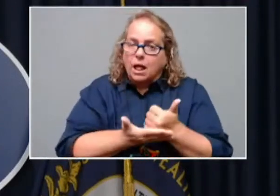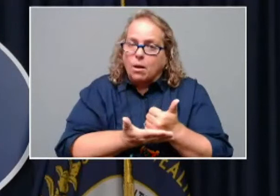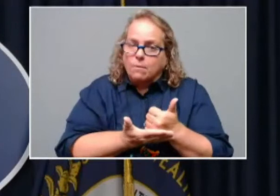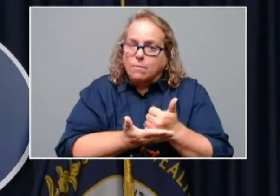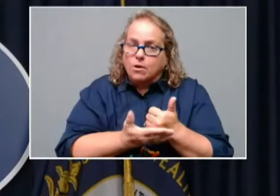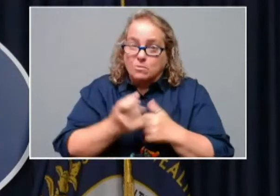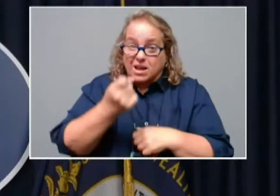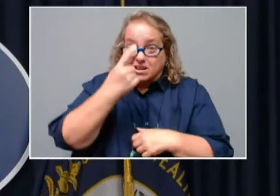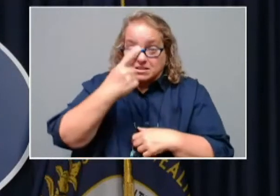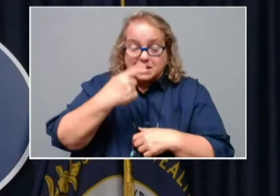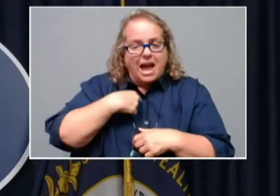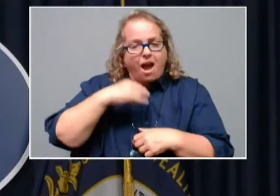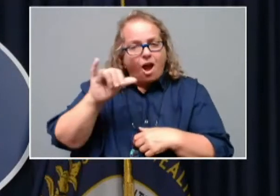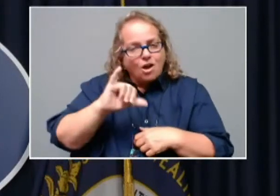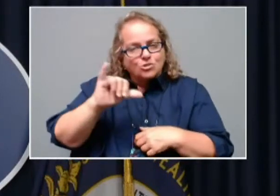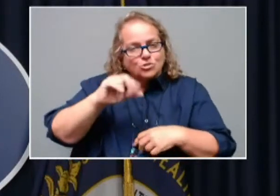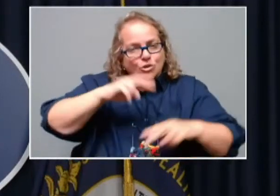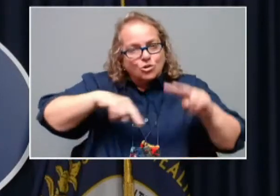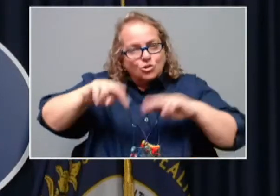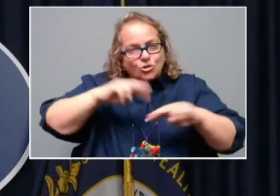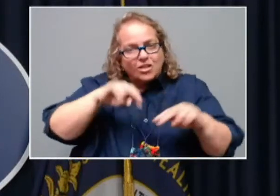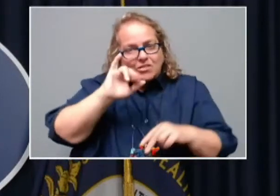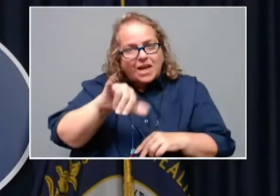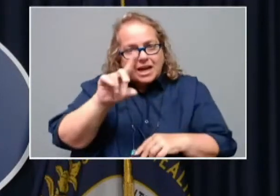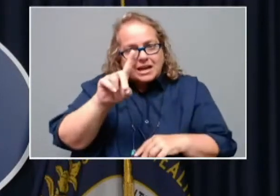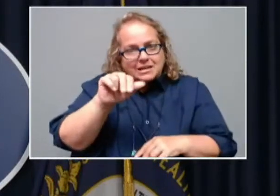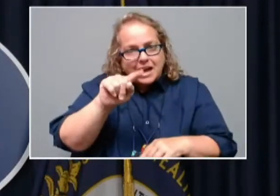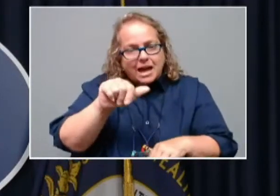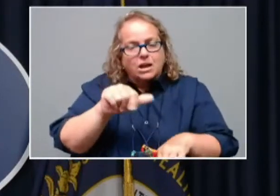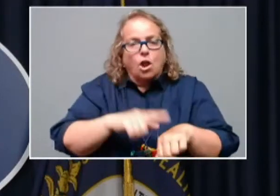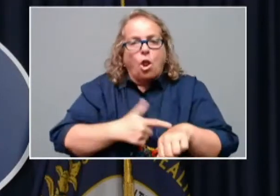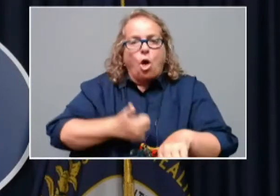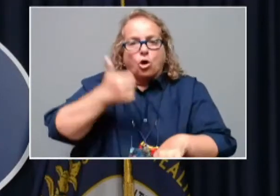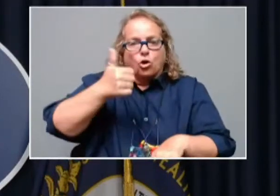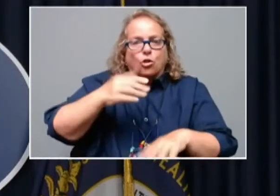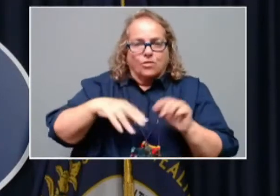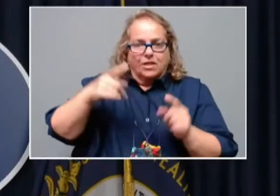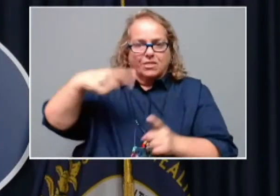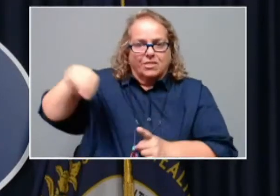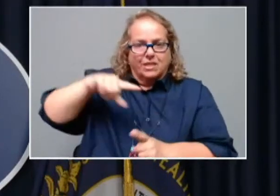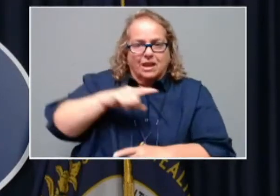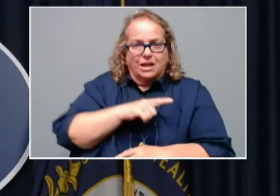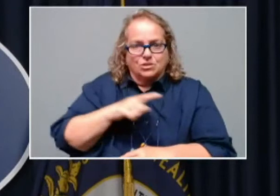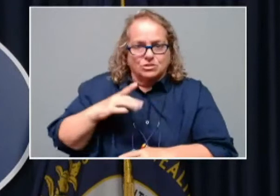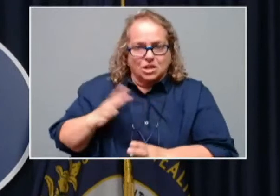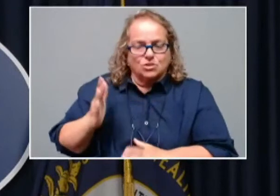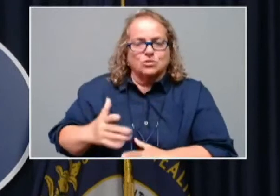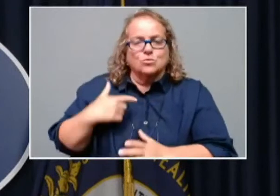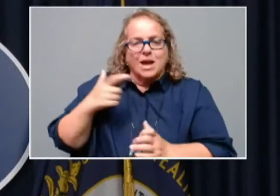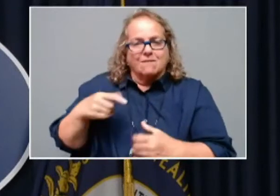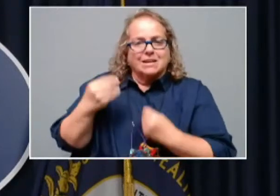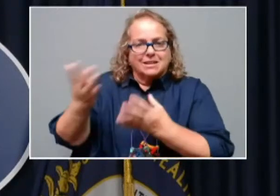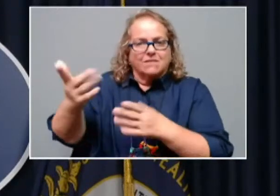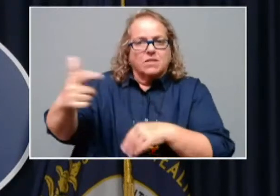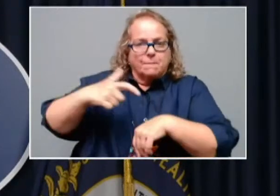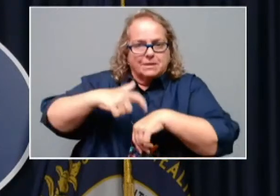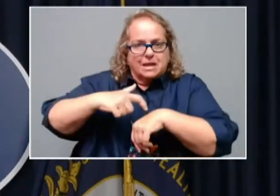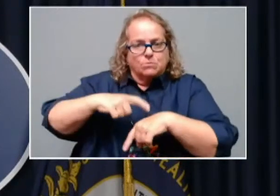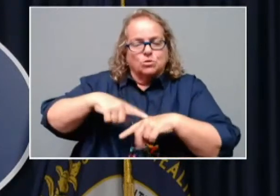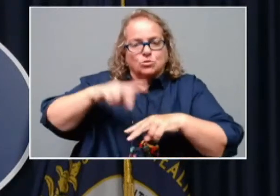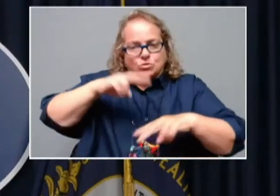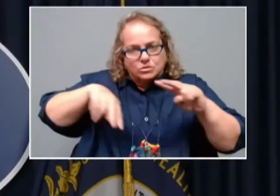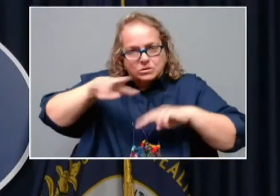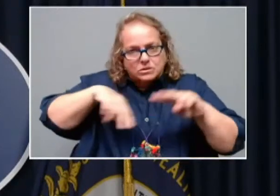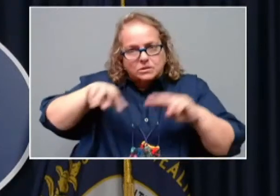than others. So let's try to provide at least a little bit of time for everybody to be able to in